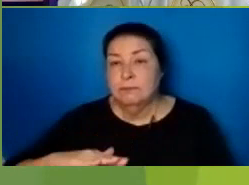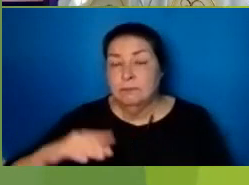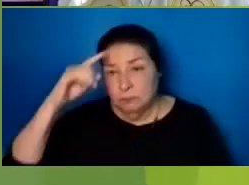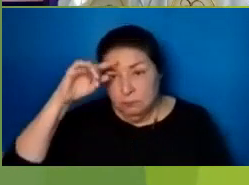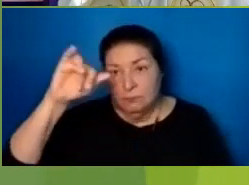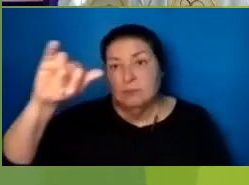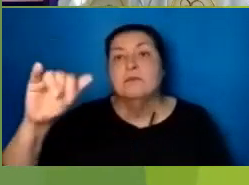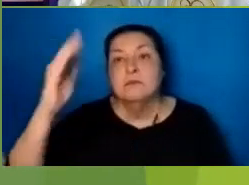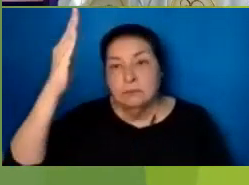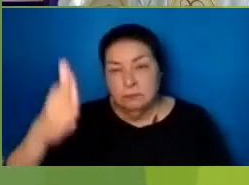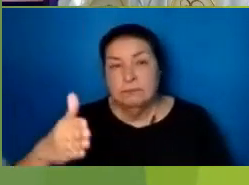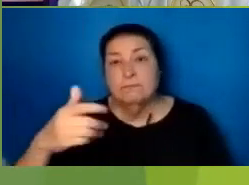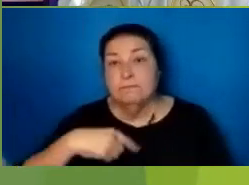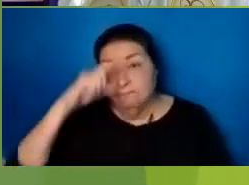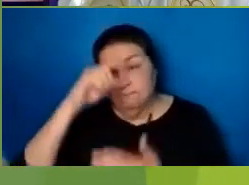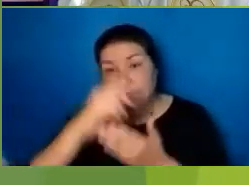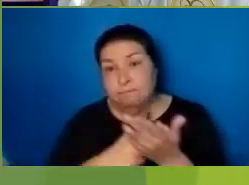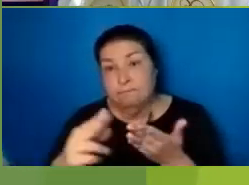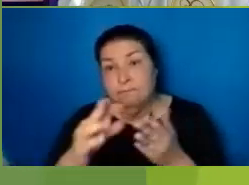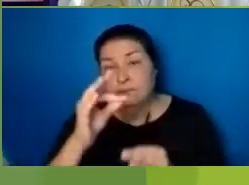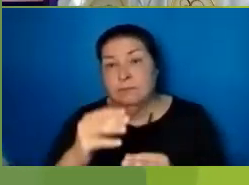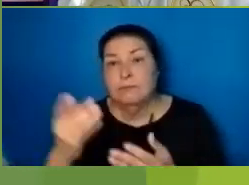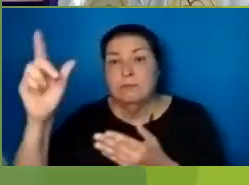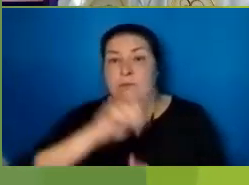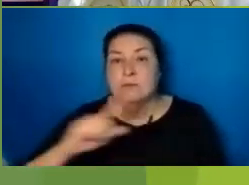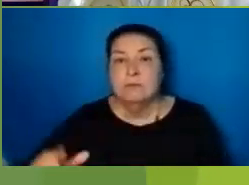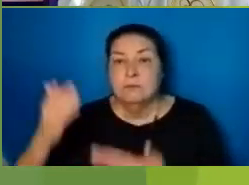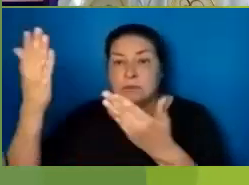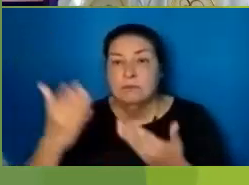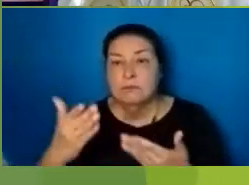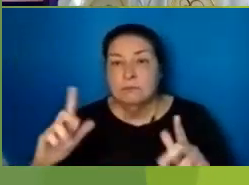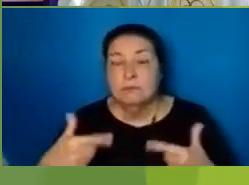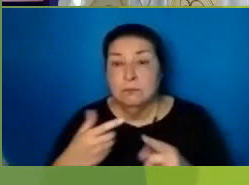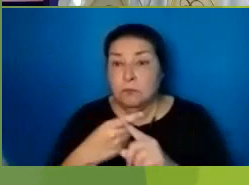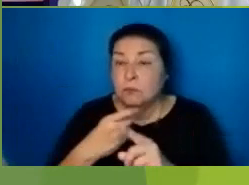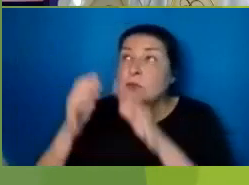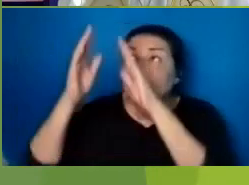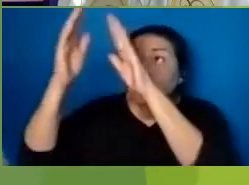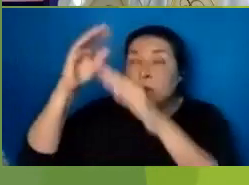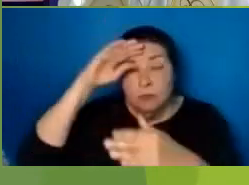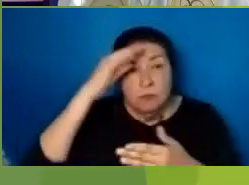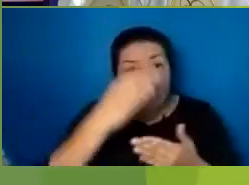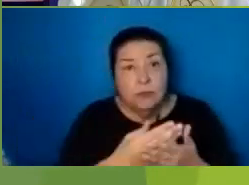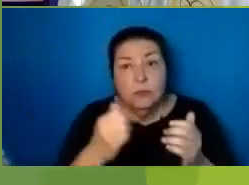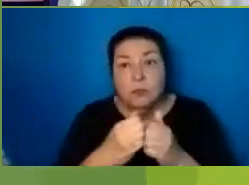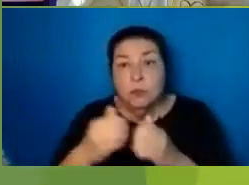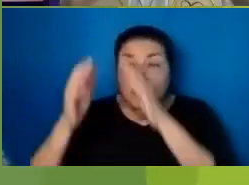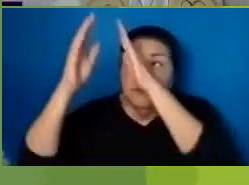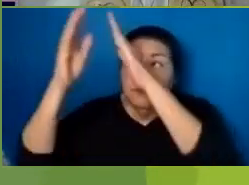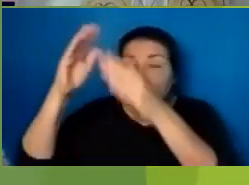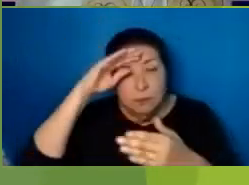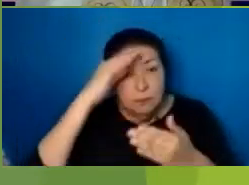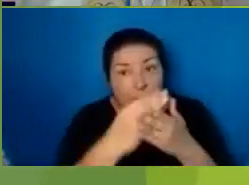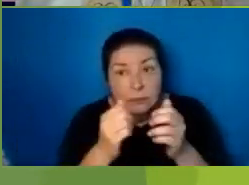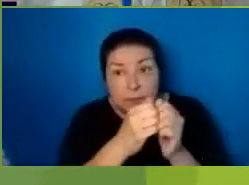Believe In The Holy Spirit The Lord And Giver Of Life Who Proceeds From The Father And The Son Who With The Father And The Son